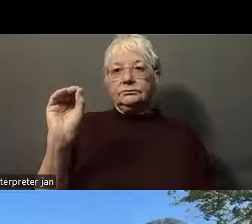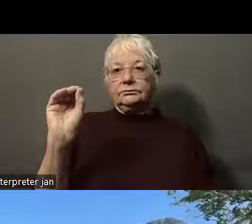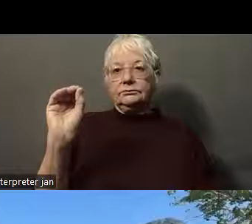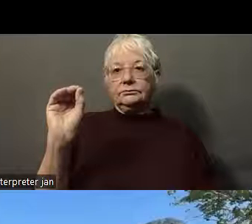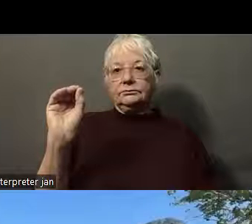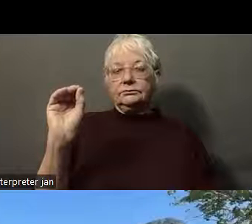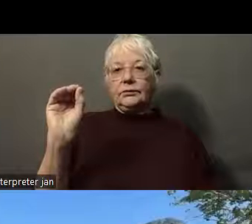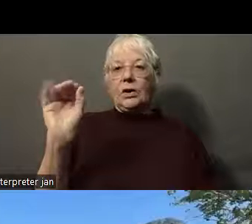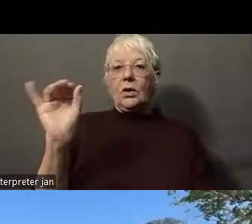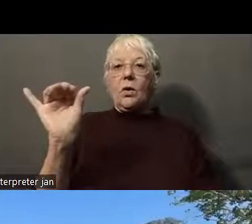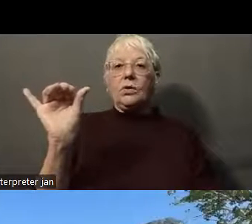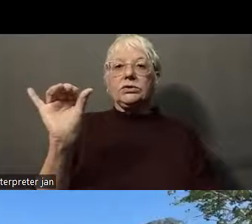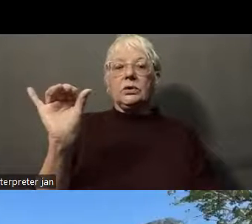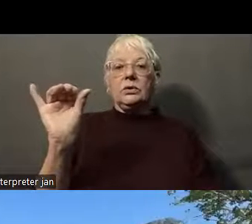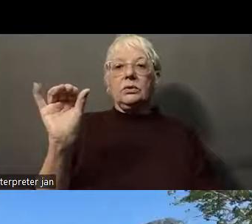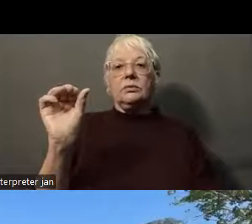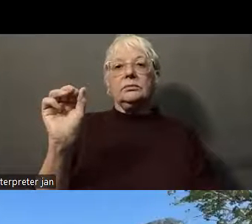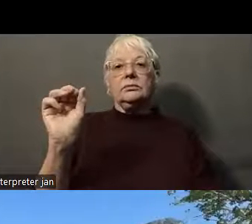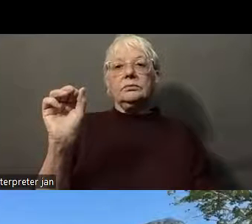And also an